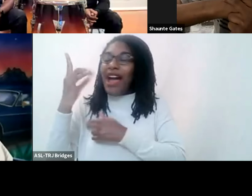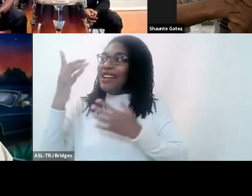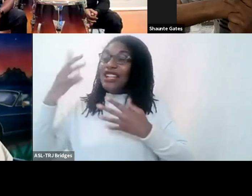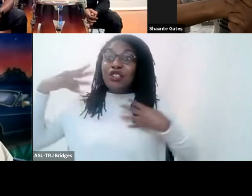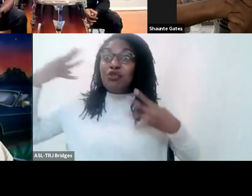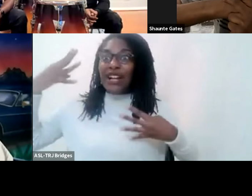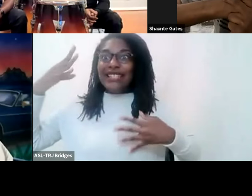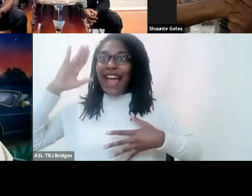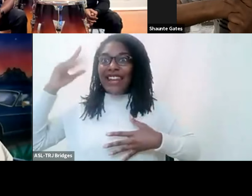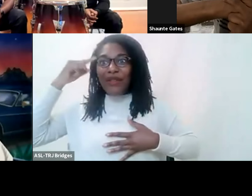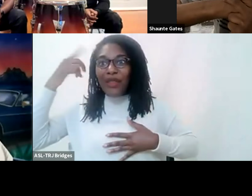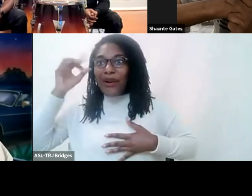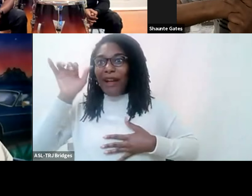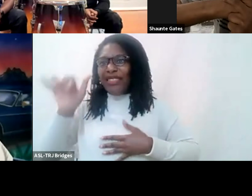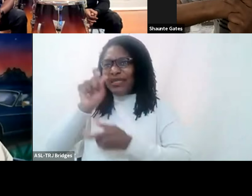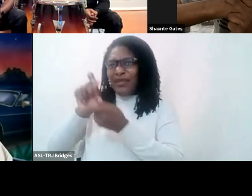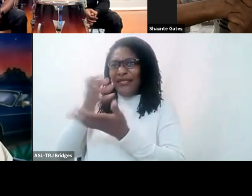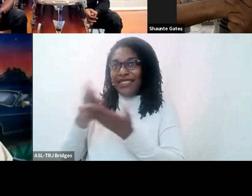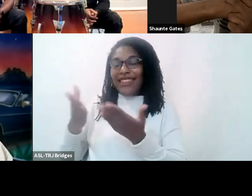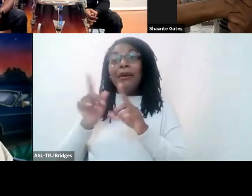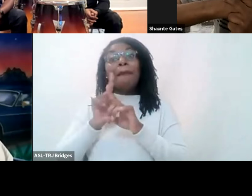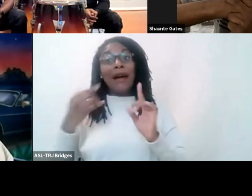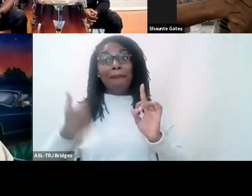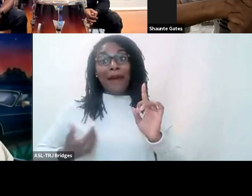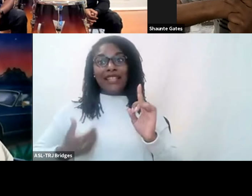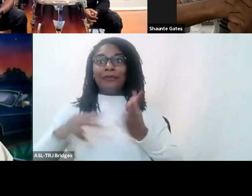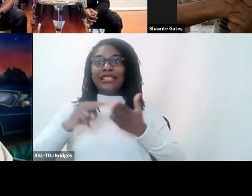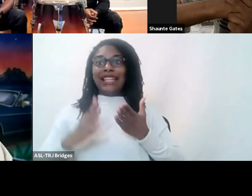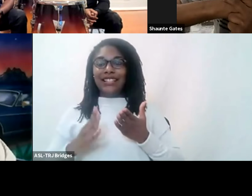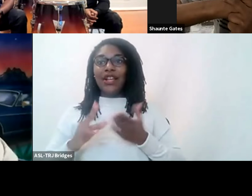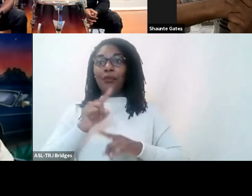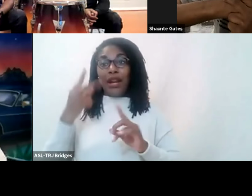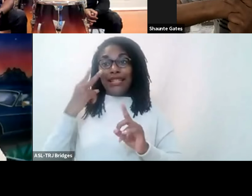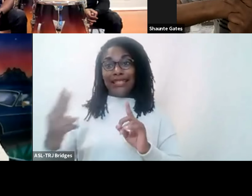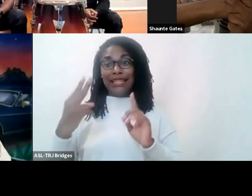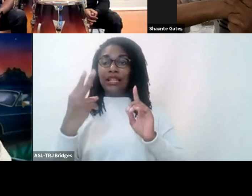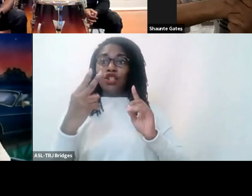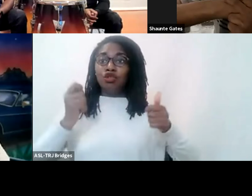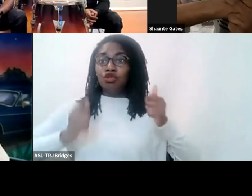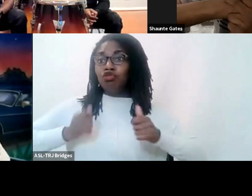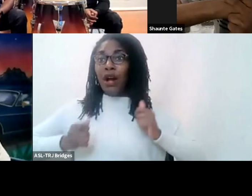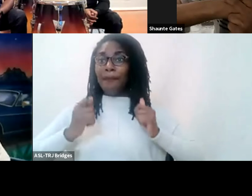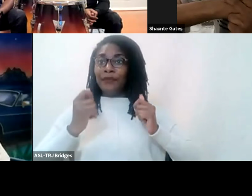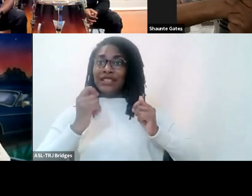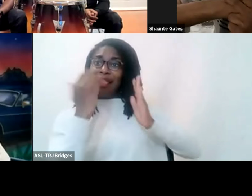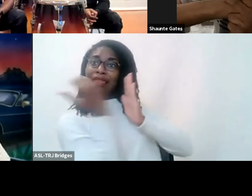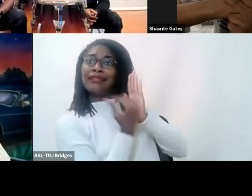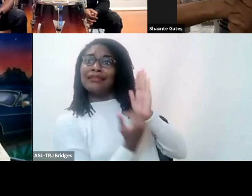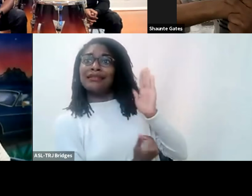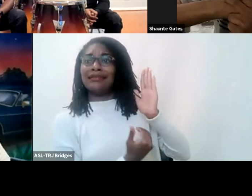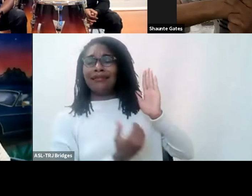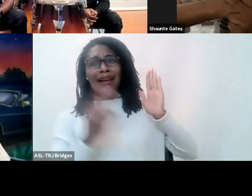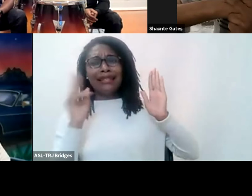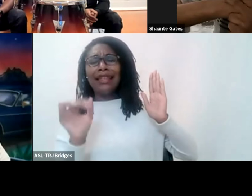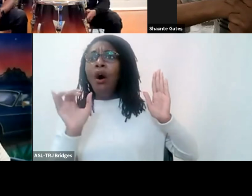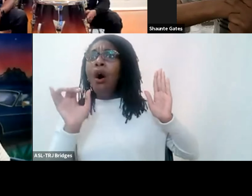never really thought about. As a dancer, when I see those list of drums, I see where it calls on the dance